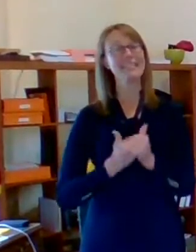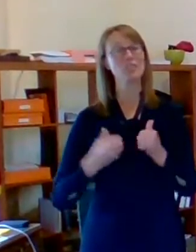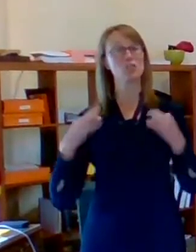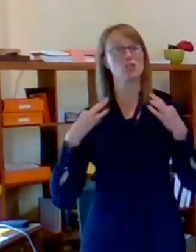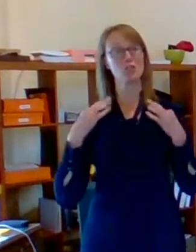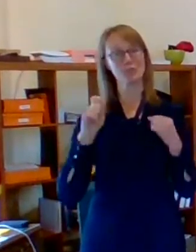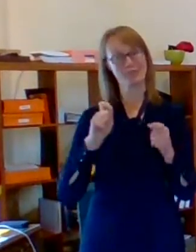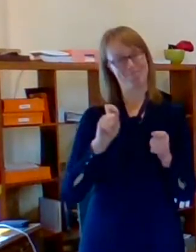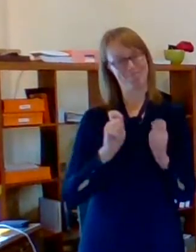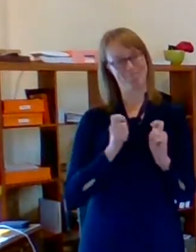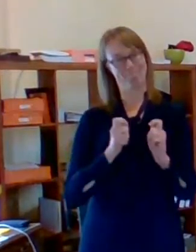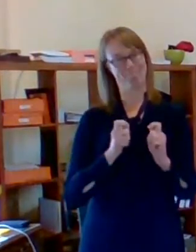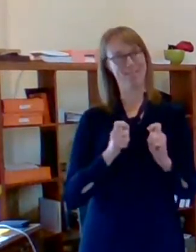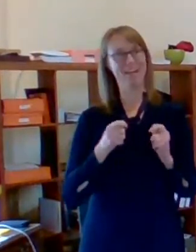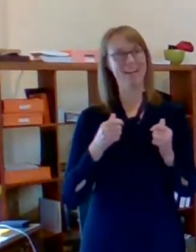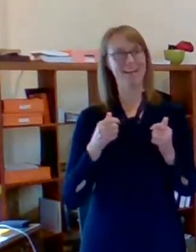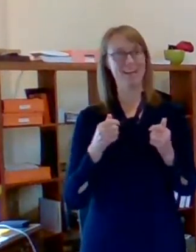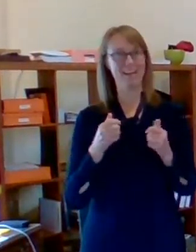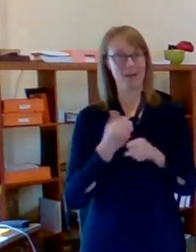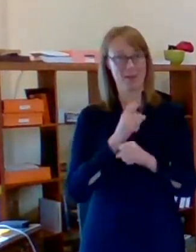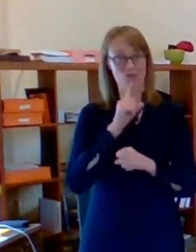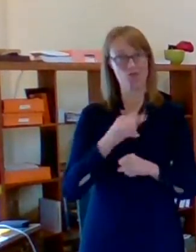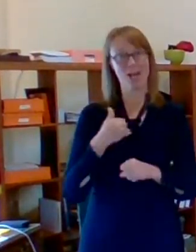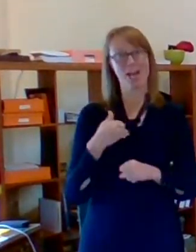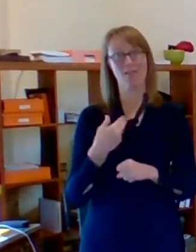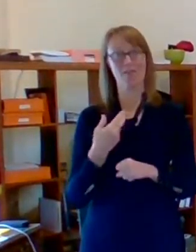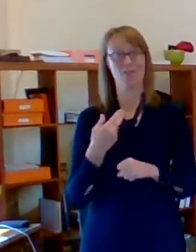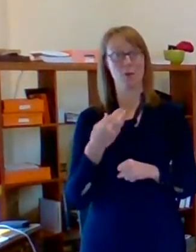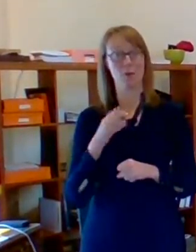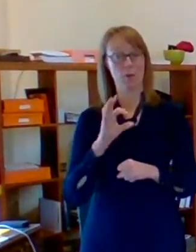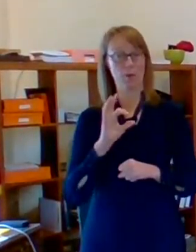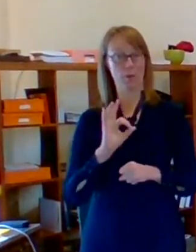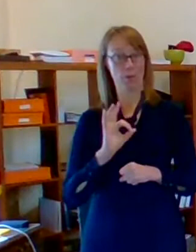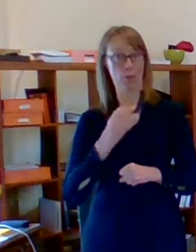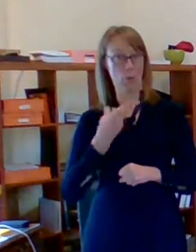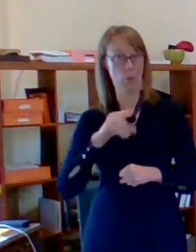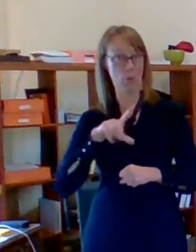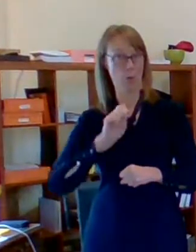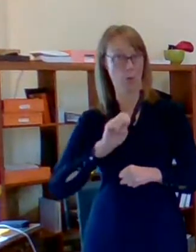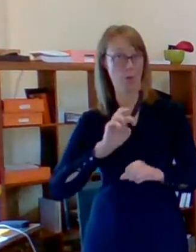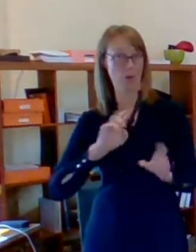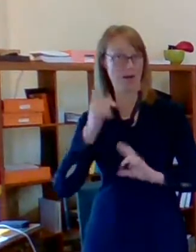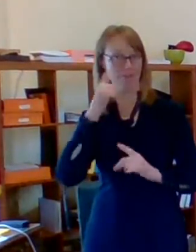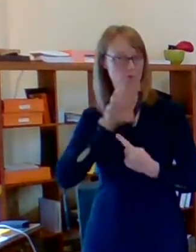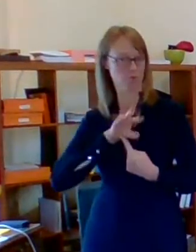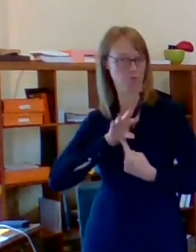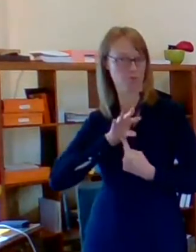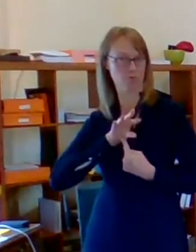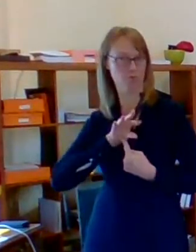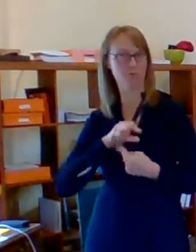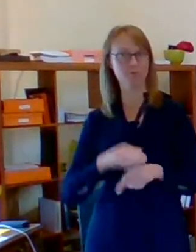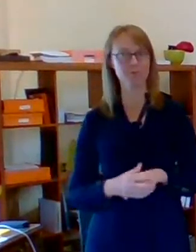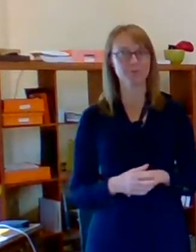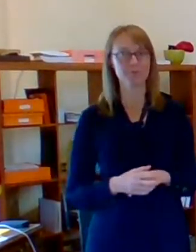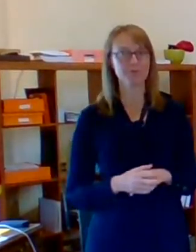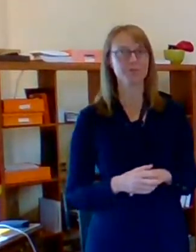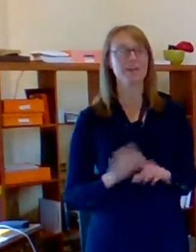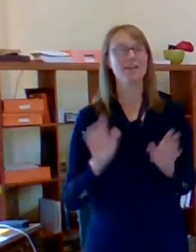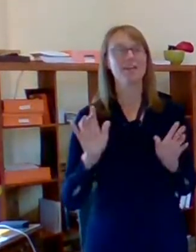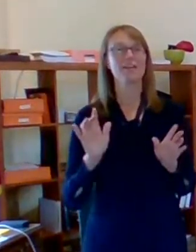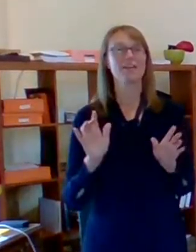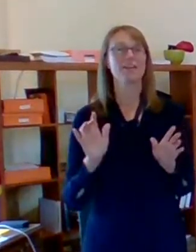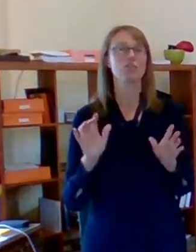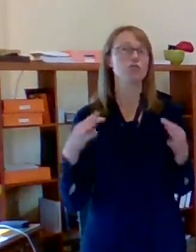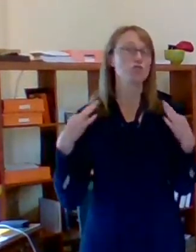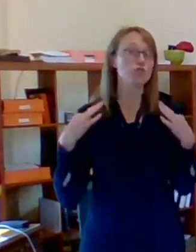there's a hole for the lens to stick out of. So the shirts have been modified, but it's not just shirts. It's shirts, it's lightweight jackets,